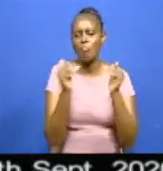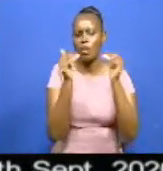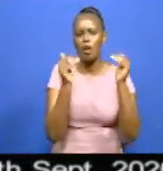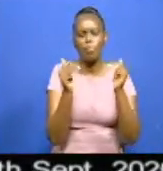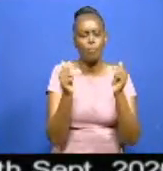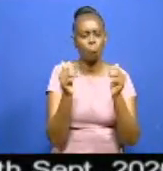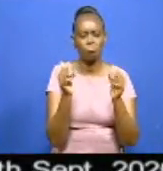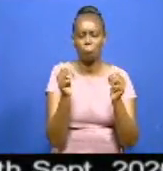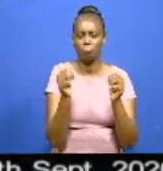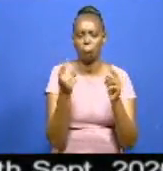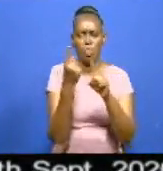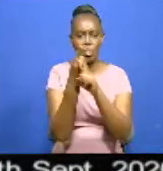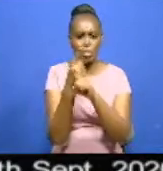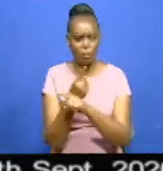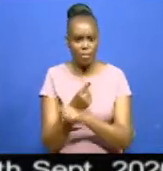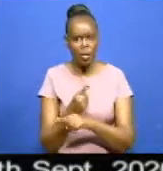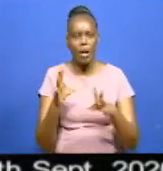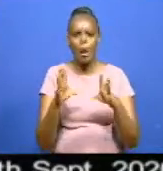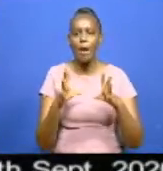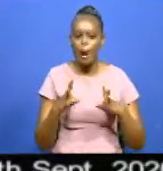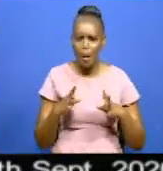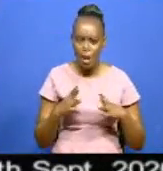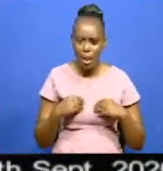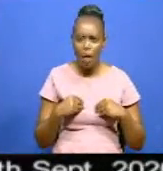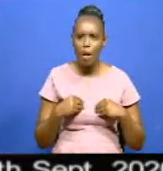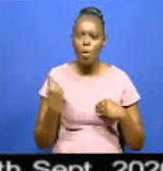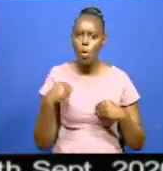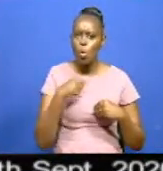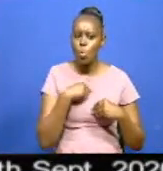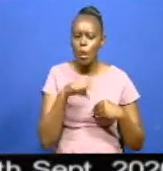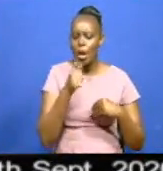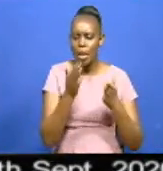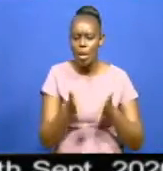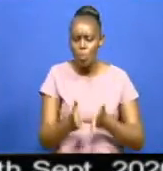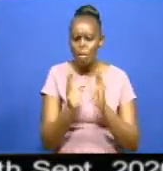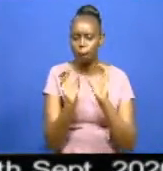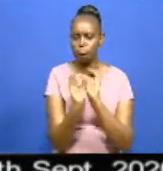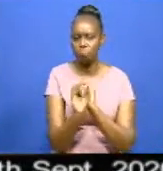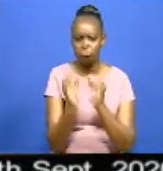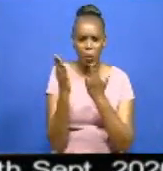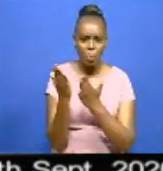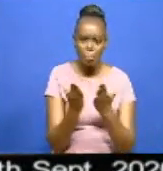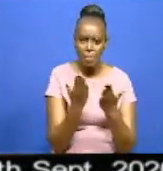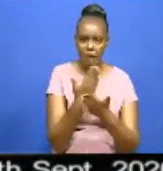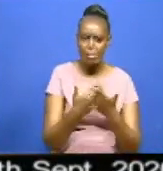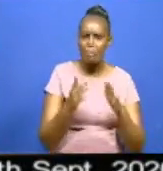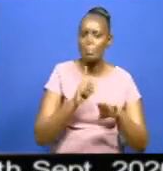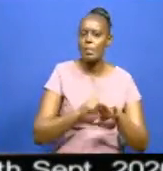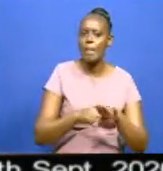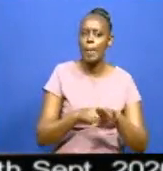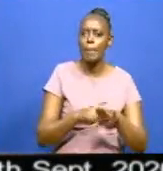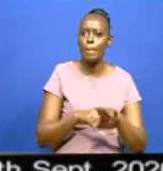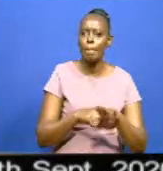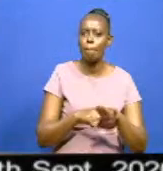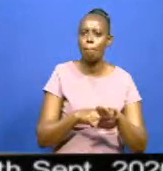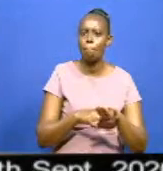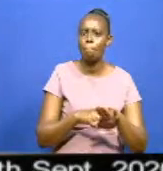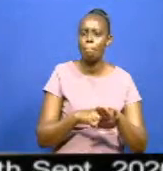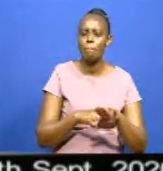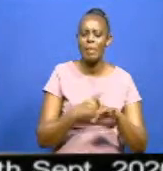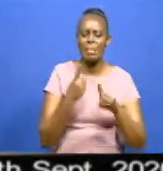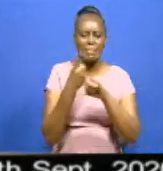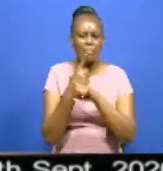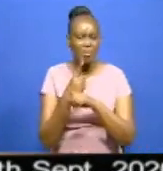are to allow that we do not in any way bring sometimes preconceptions